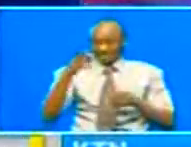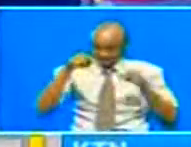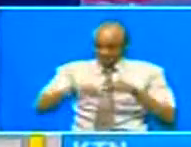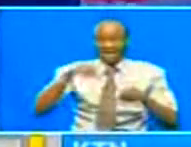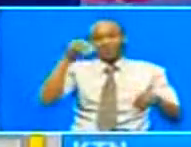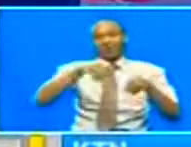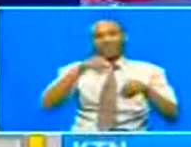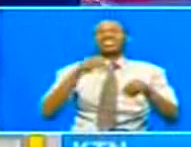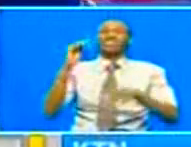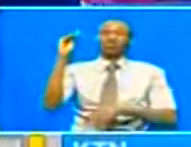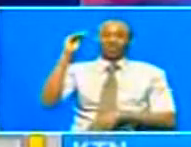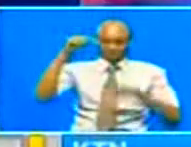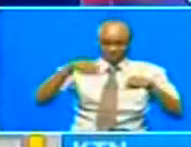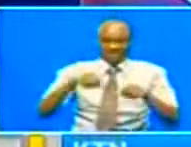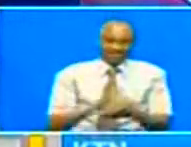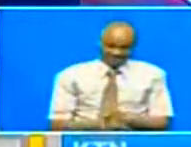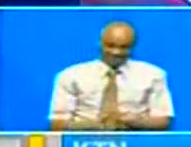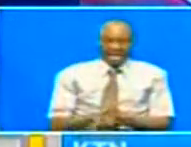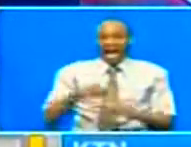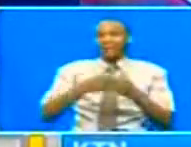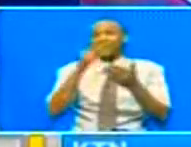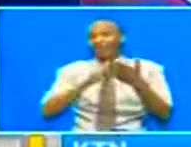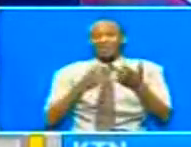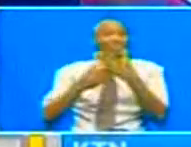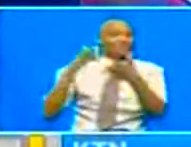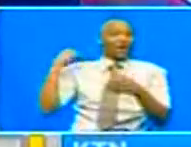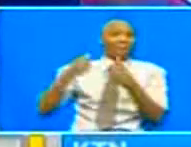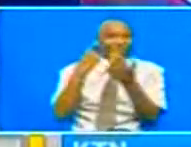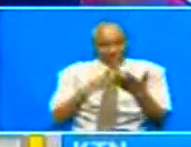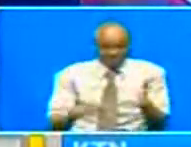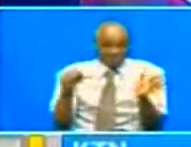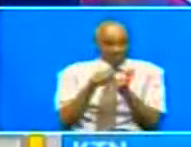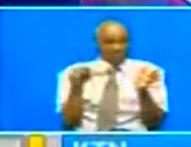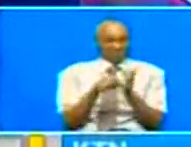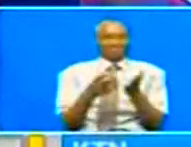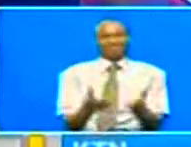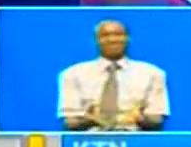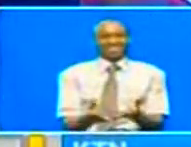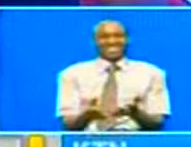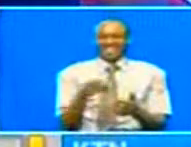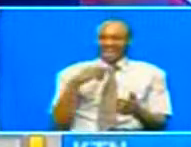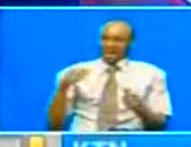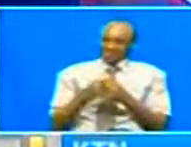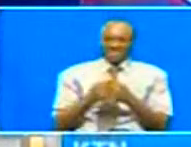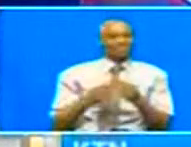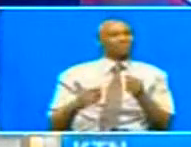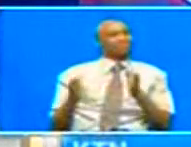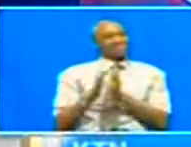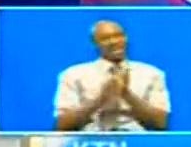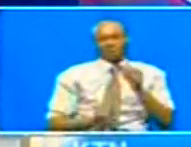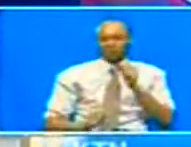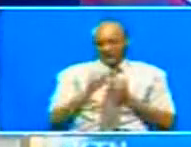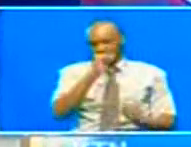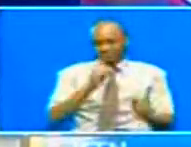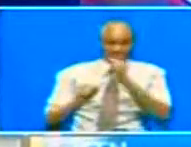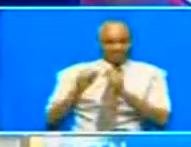and sworn in today. Oh, this follows the dramatic ousting of Samuel Tunoi that saw the floor of the House turned into a